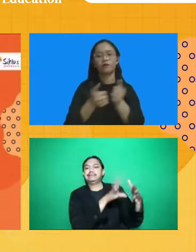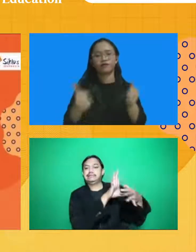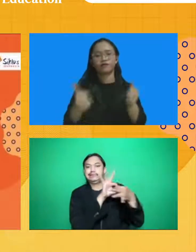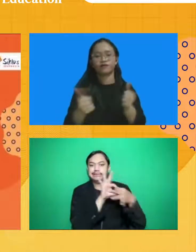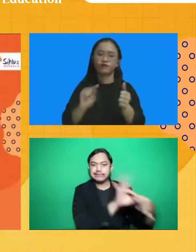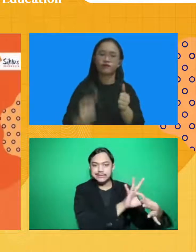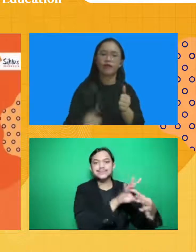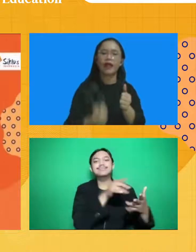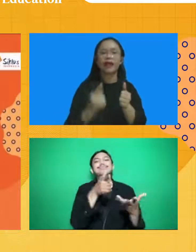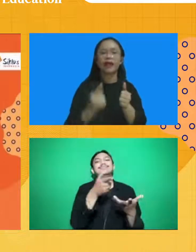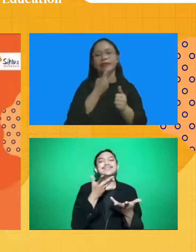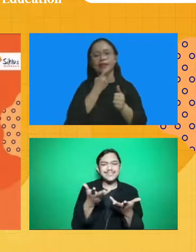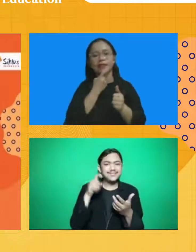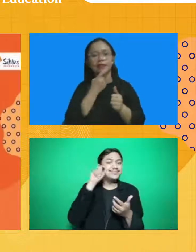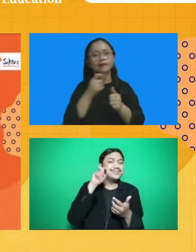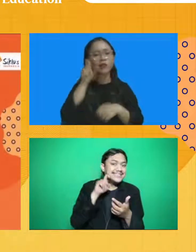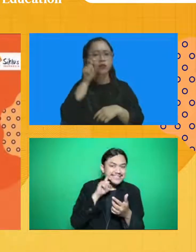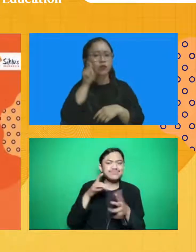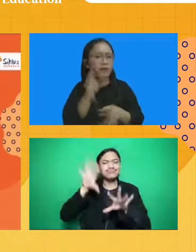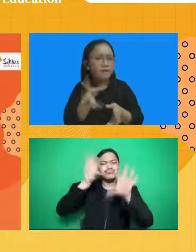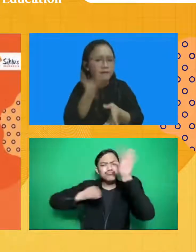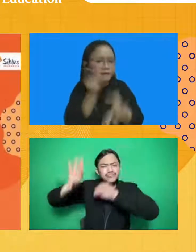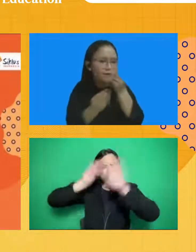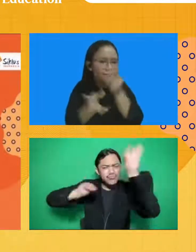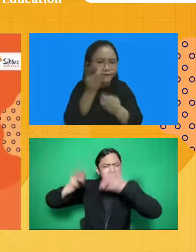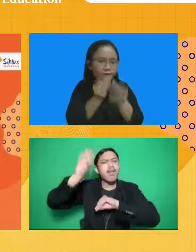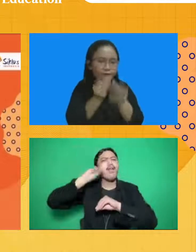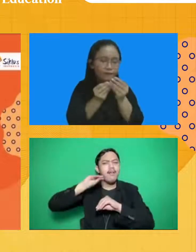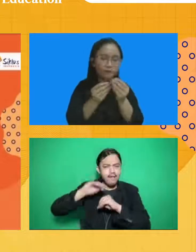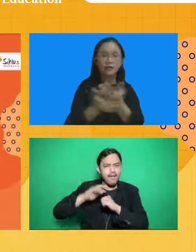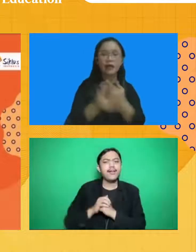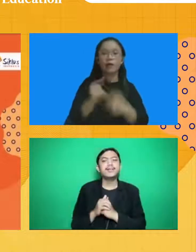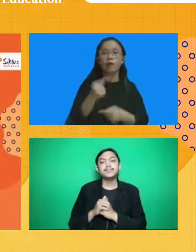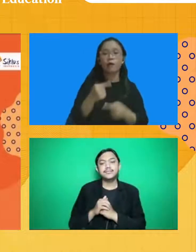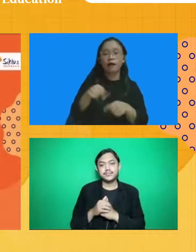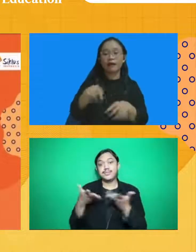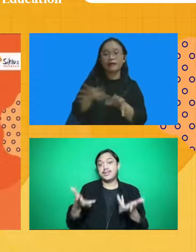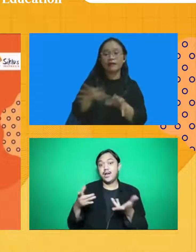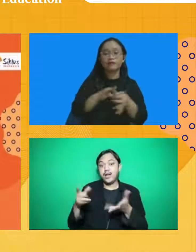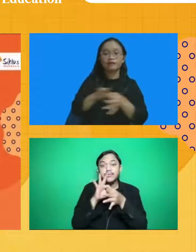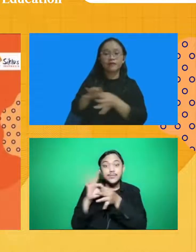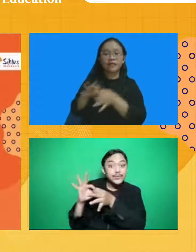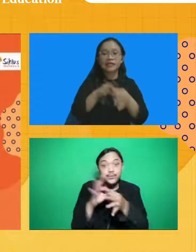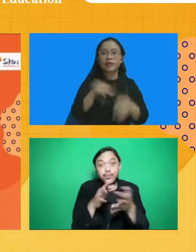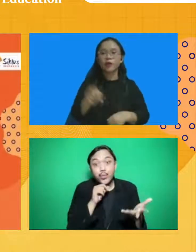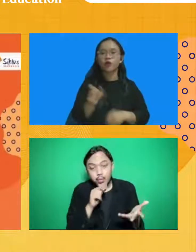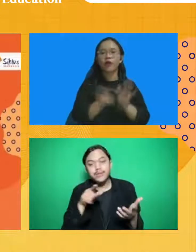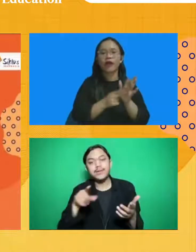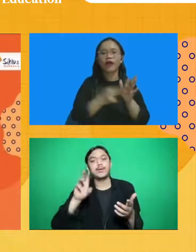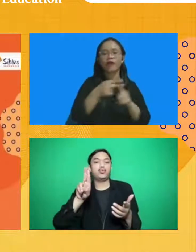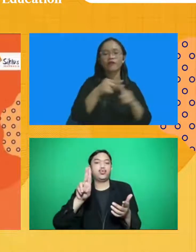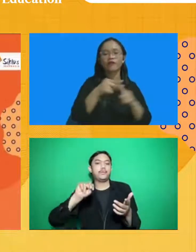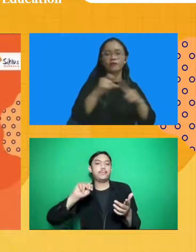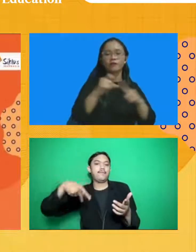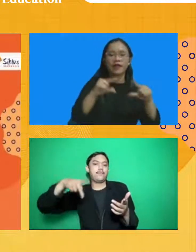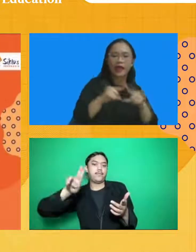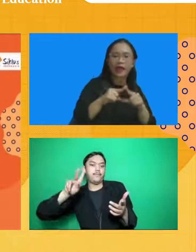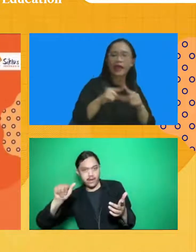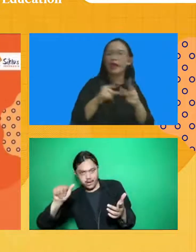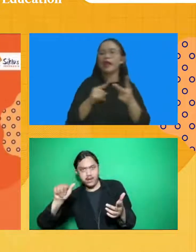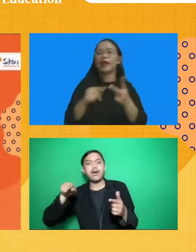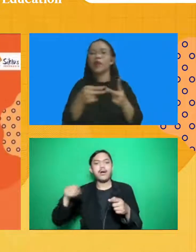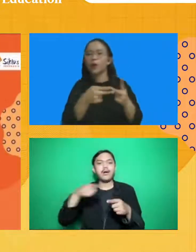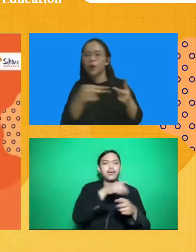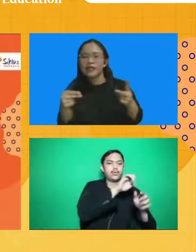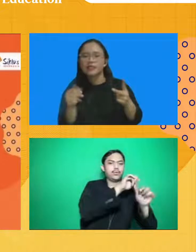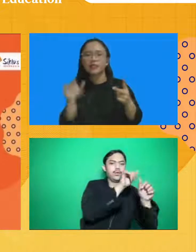by UNFP Asia-Pacific, UNFP Indonesia, and Seekers Indonesia. As you know, youth is best